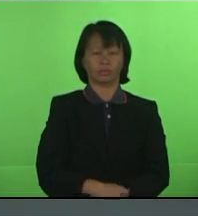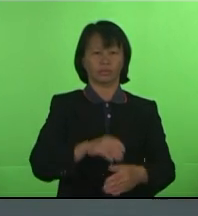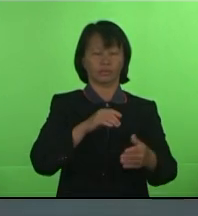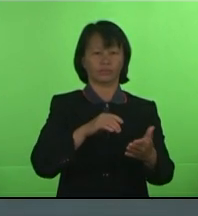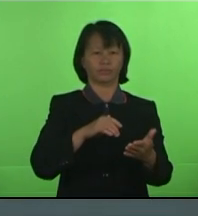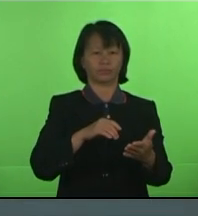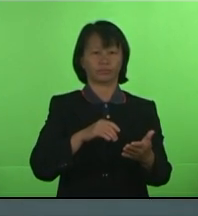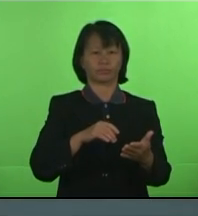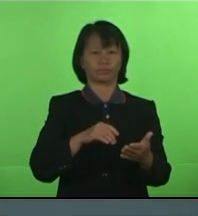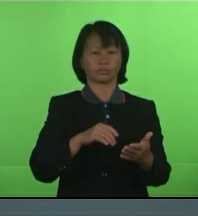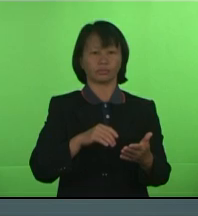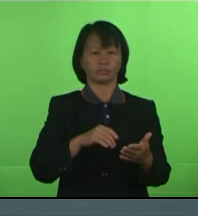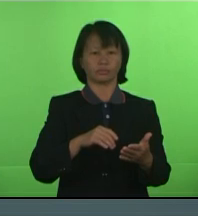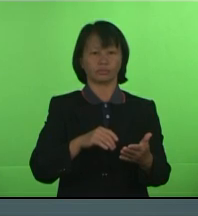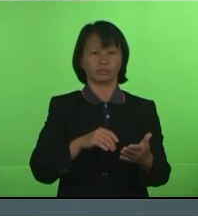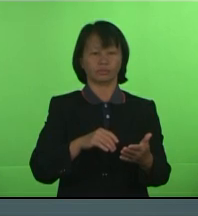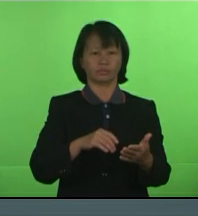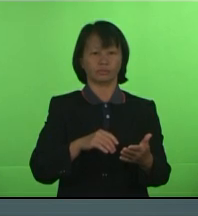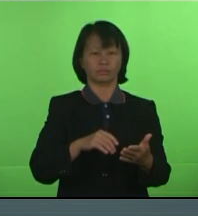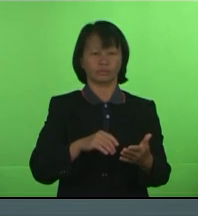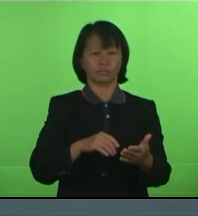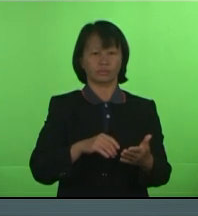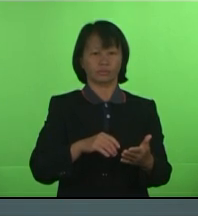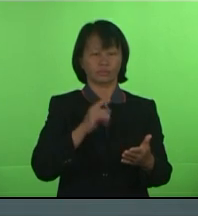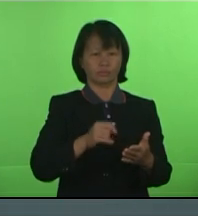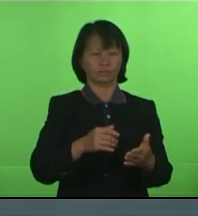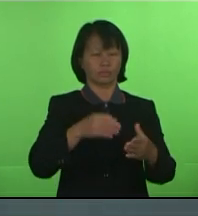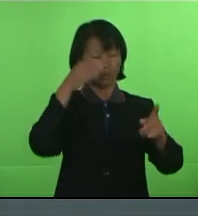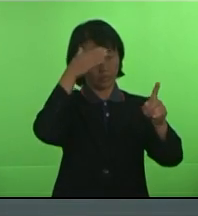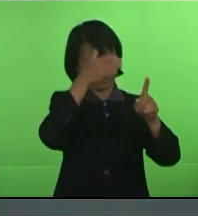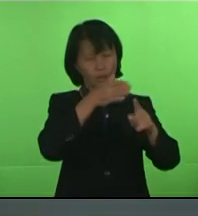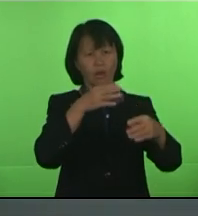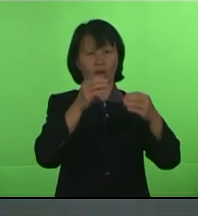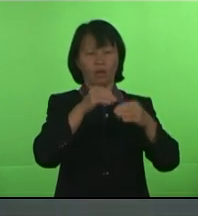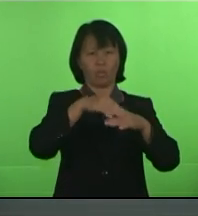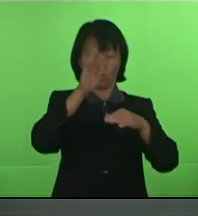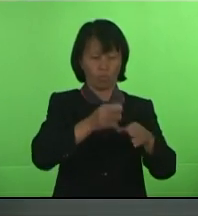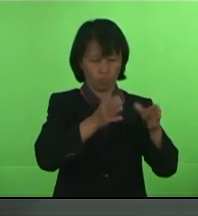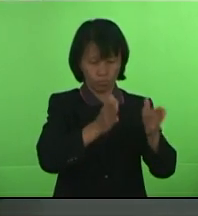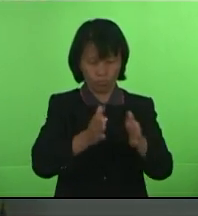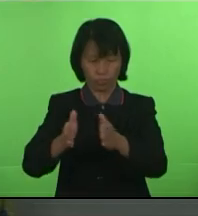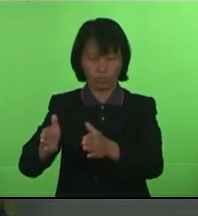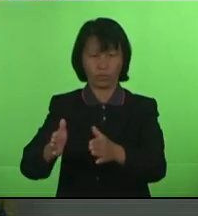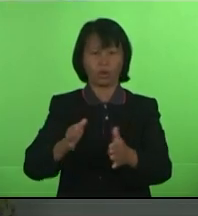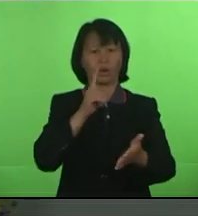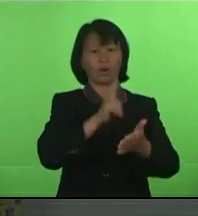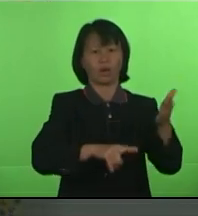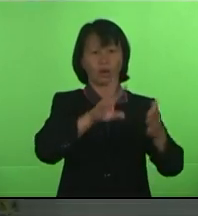essentially made up of multi-mode strategies. And what are these different modes of